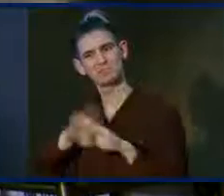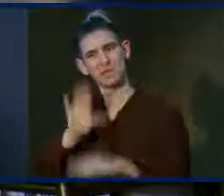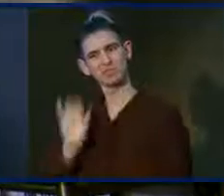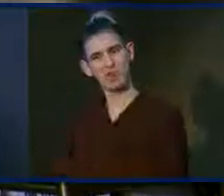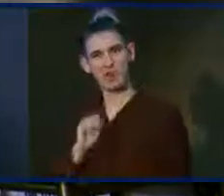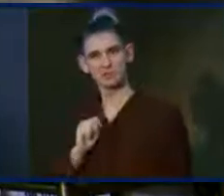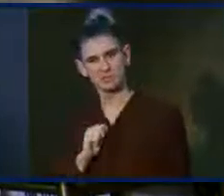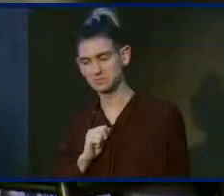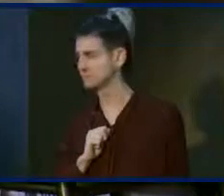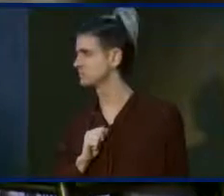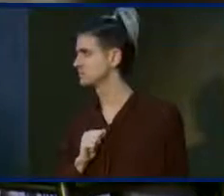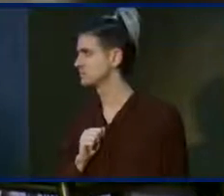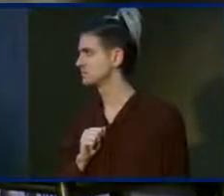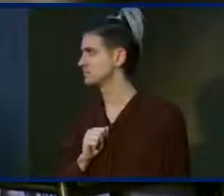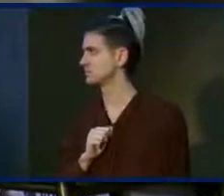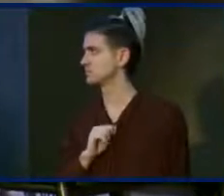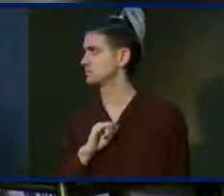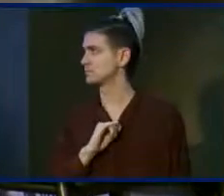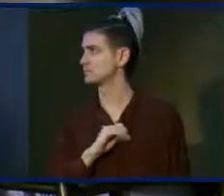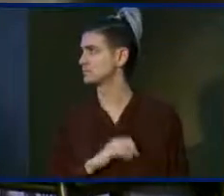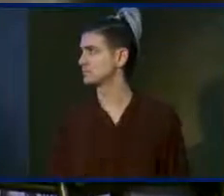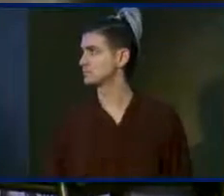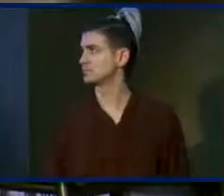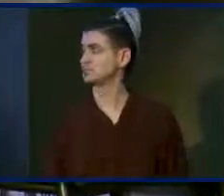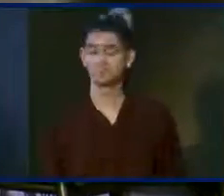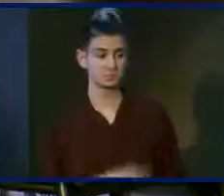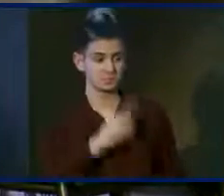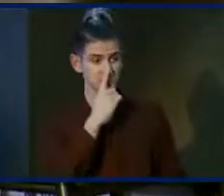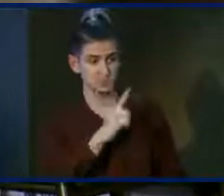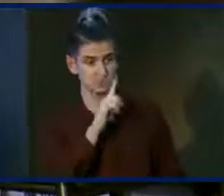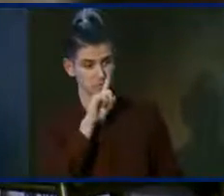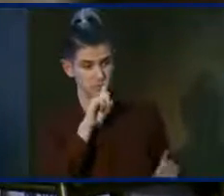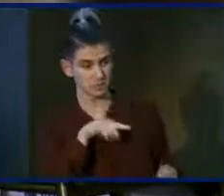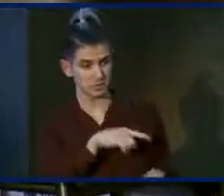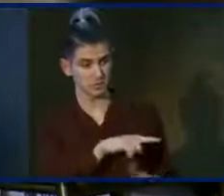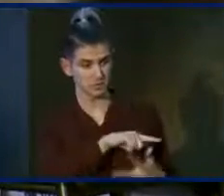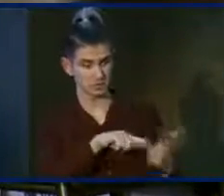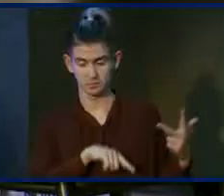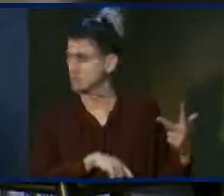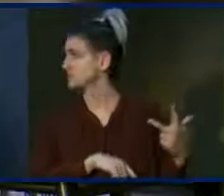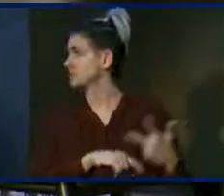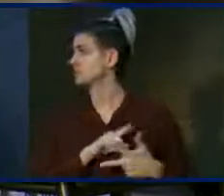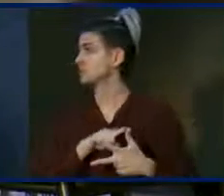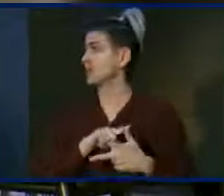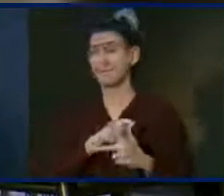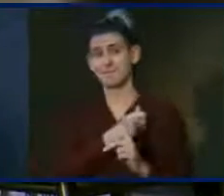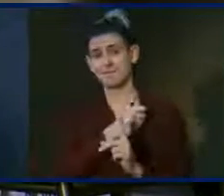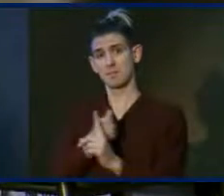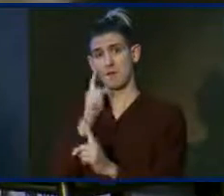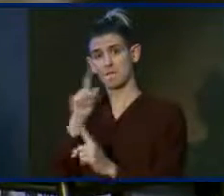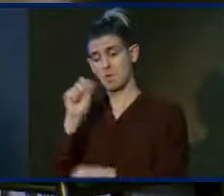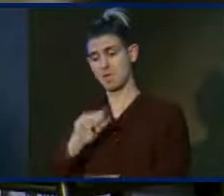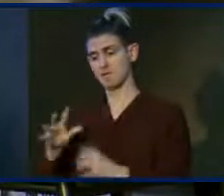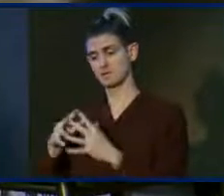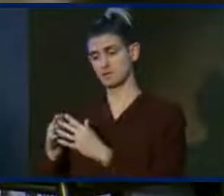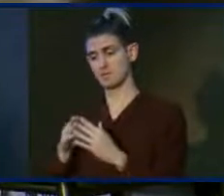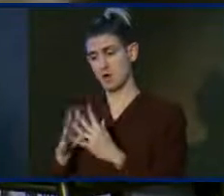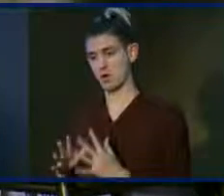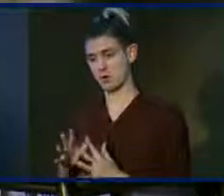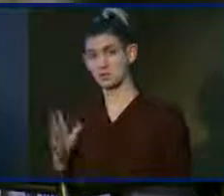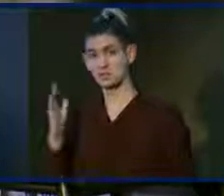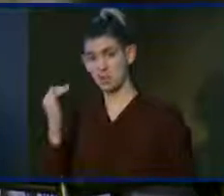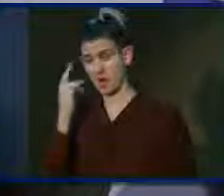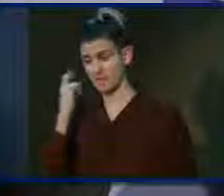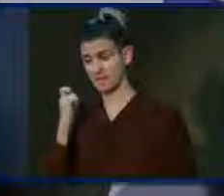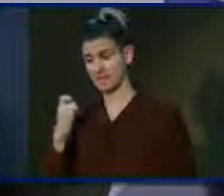you and Carlotta respond before we go to the floor. Three quick things. First is this has a real impact on Asian Americans. Asian Americans in Georgia,